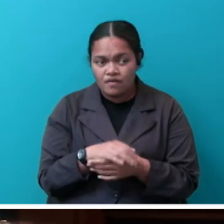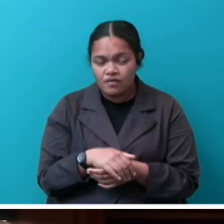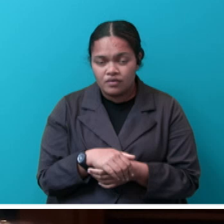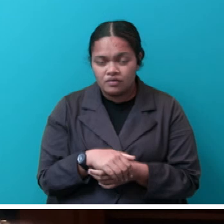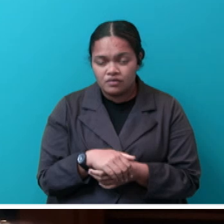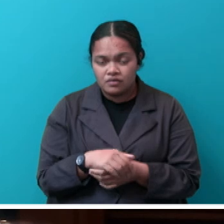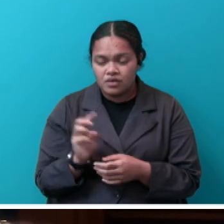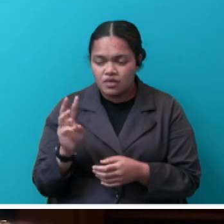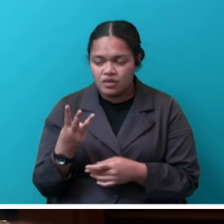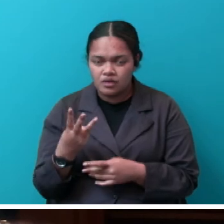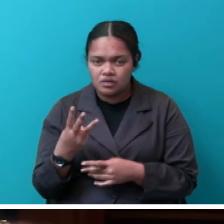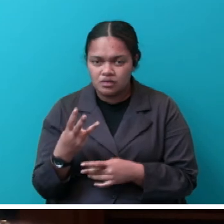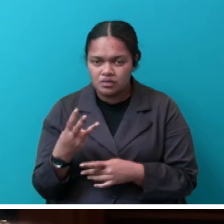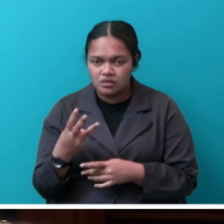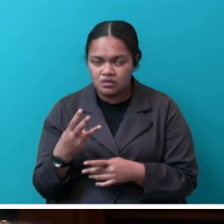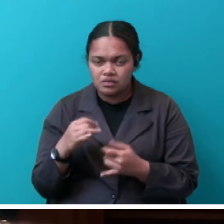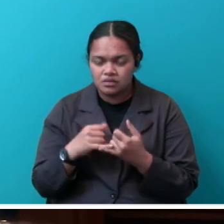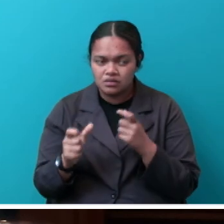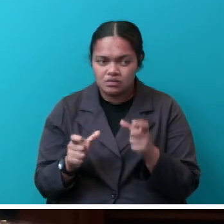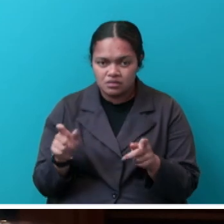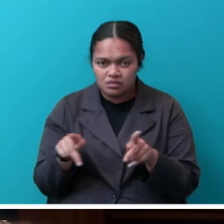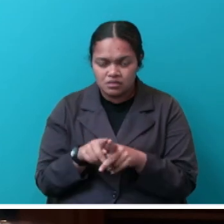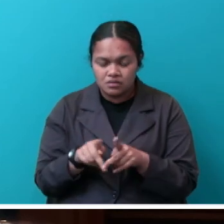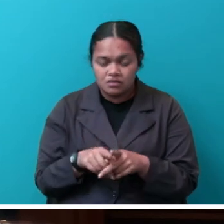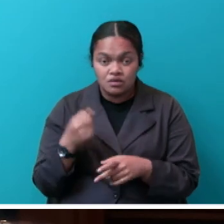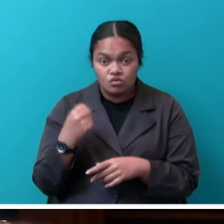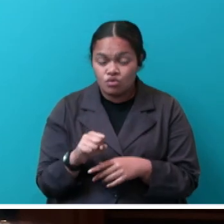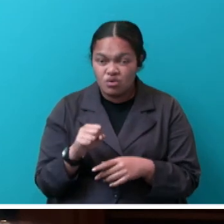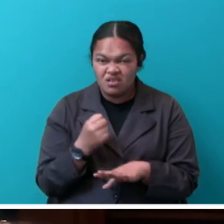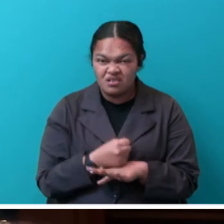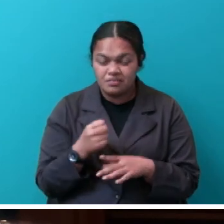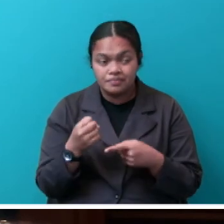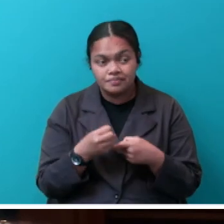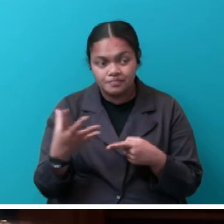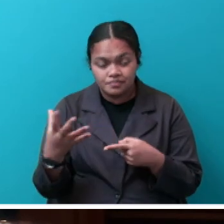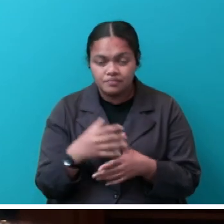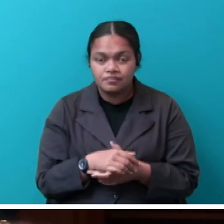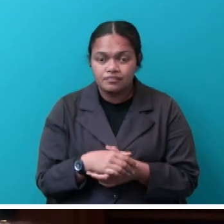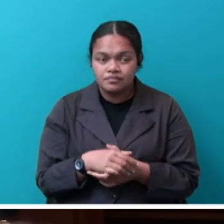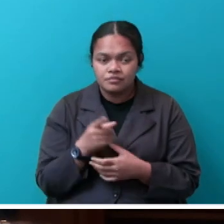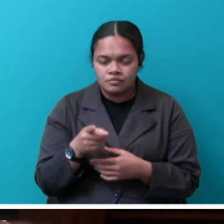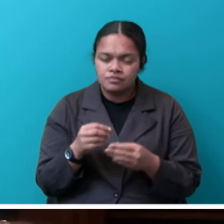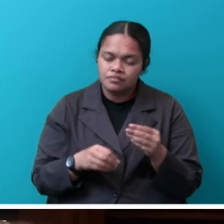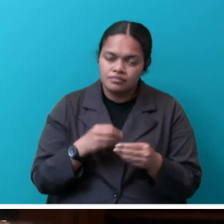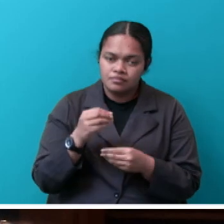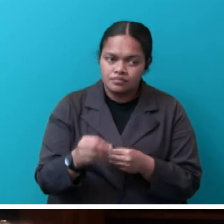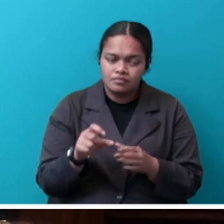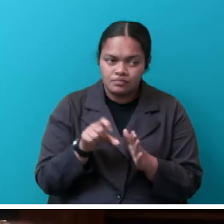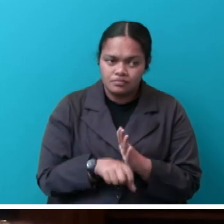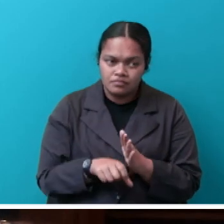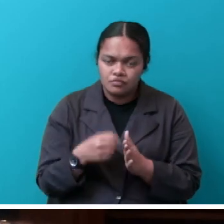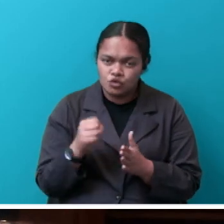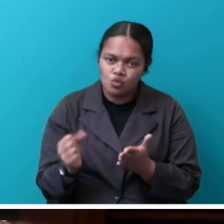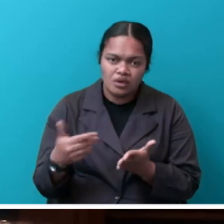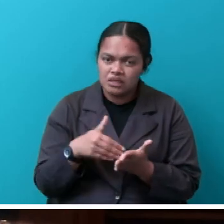provider. No direct government expenditure. Since the applicant bear the cost, the government incurs no additional